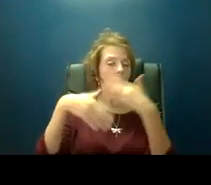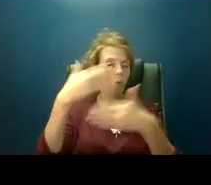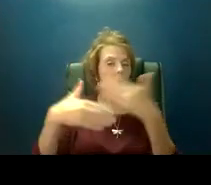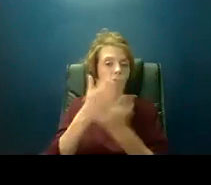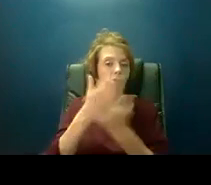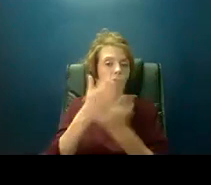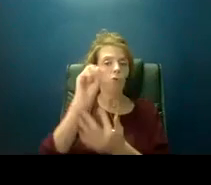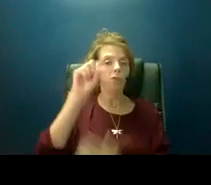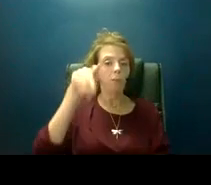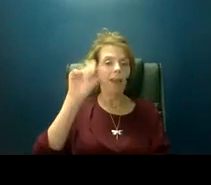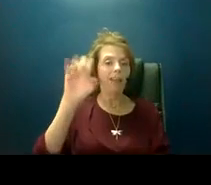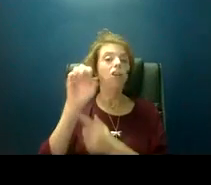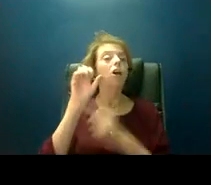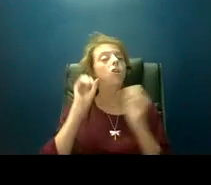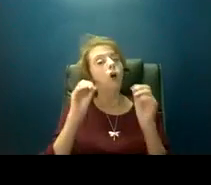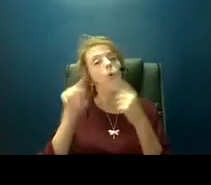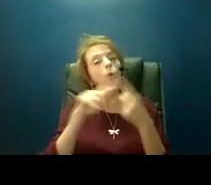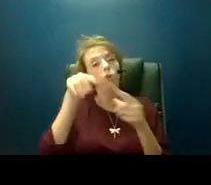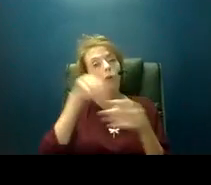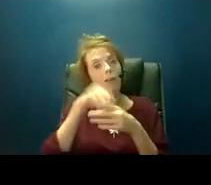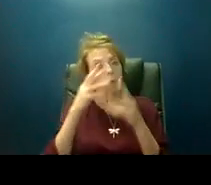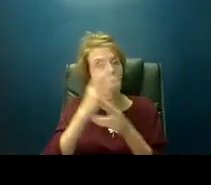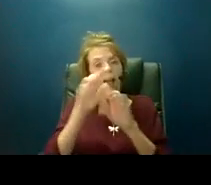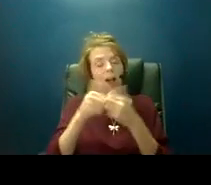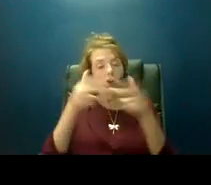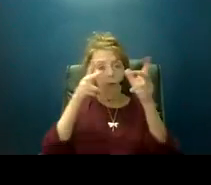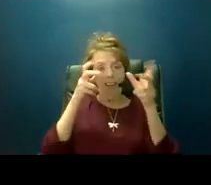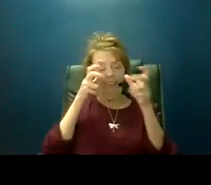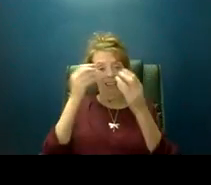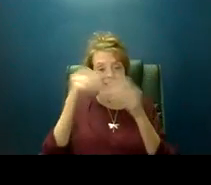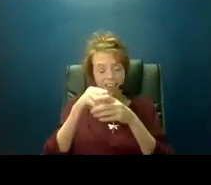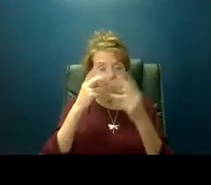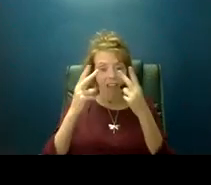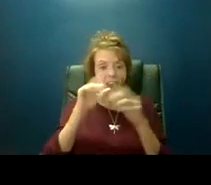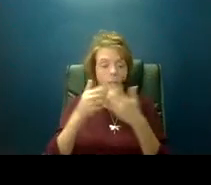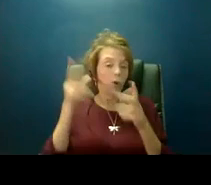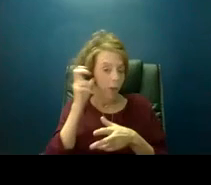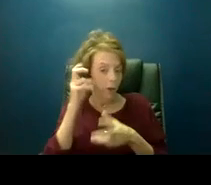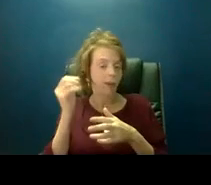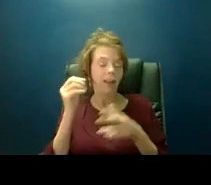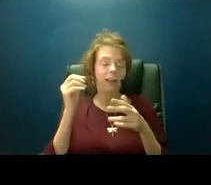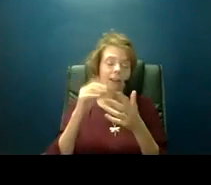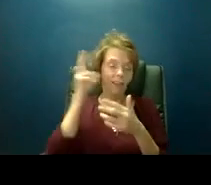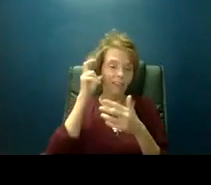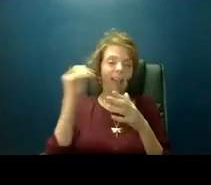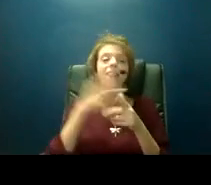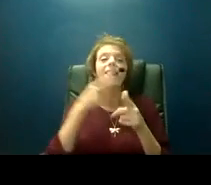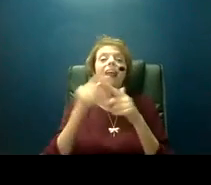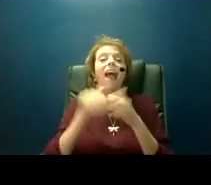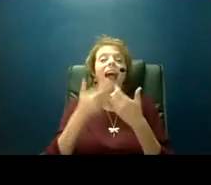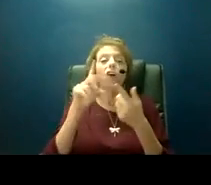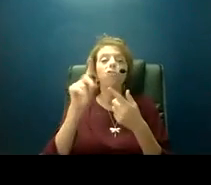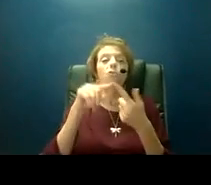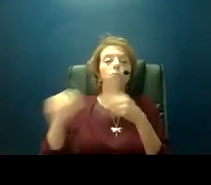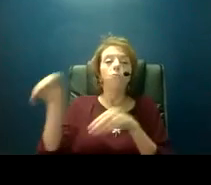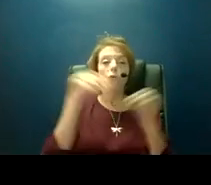So when you're in the world, how are you taking things in visually? How are you hearing and listening? And then how do you move and